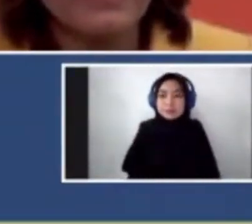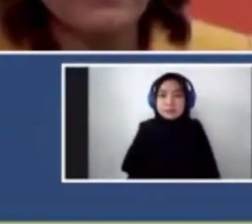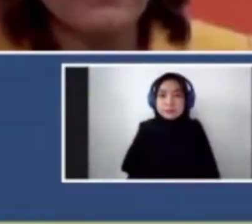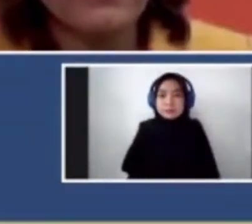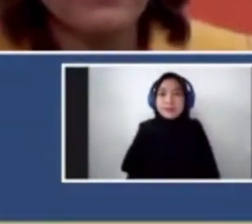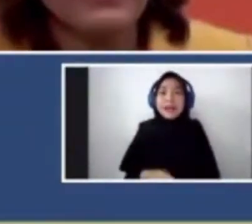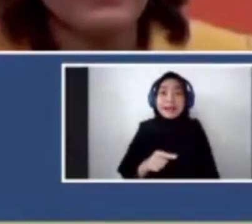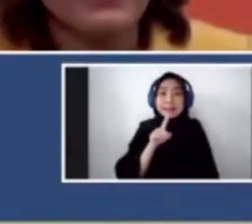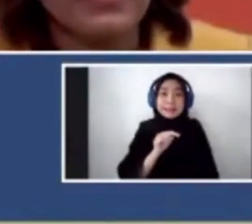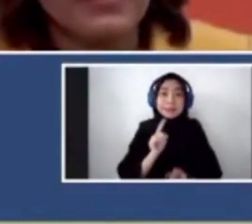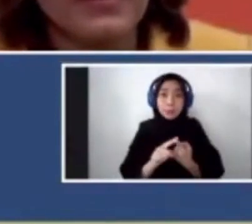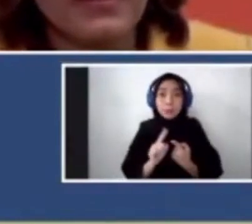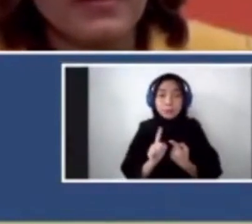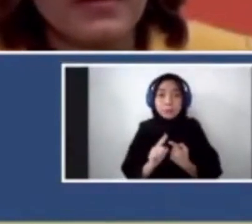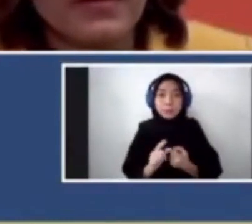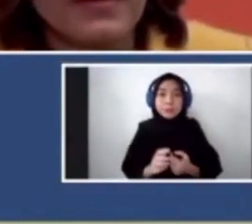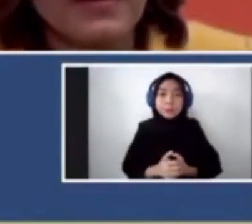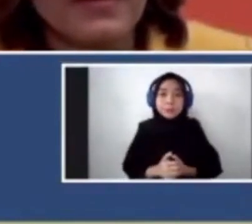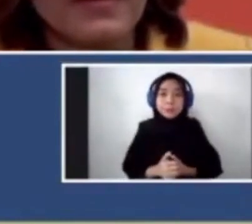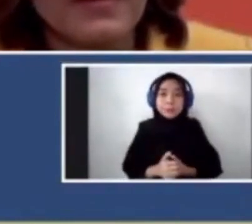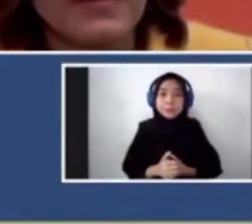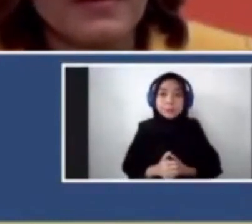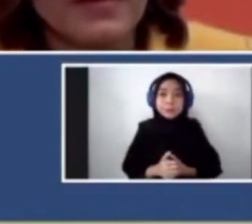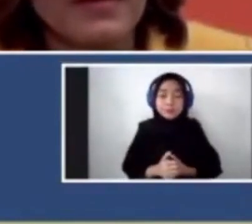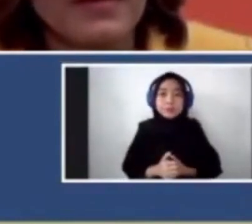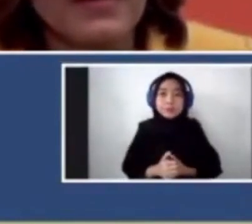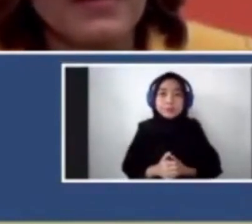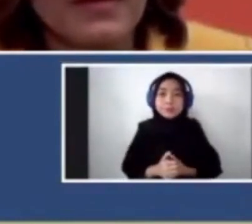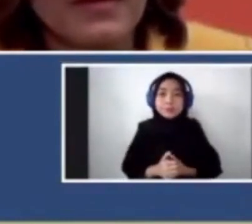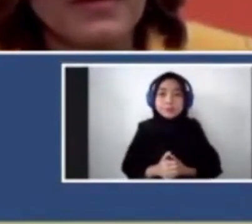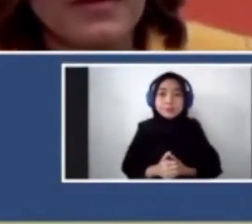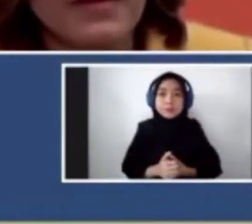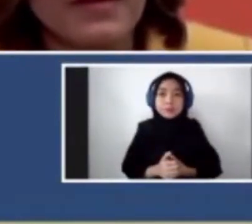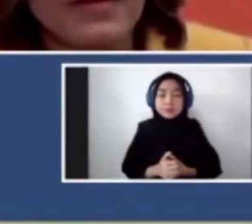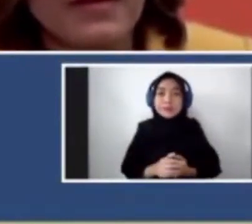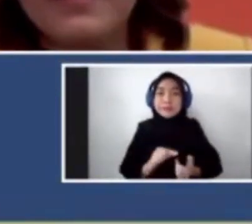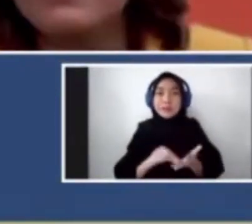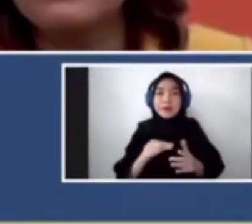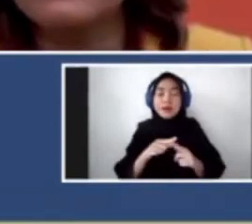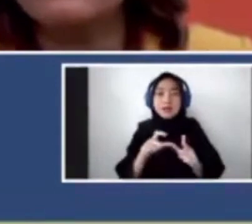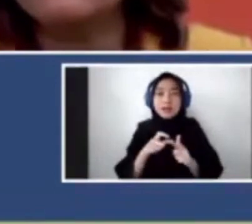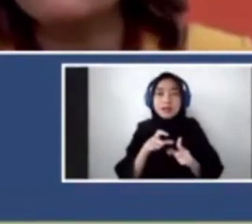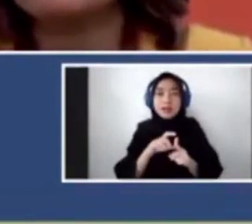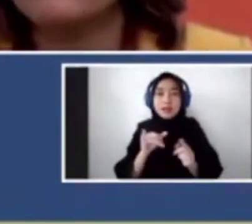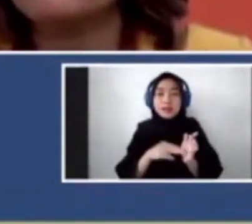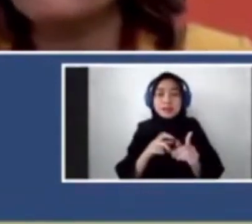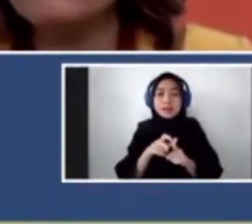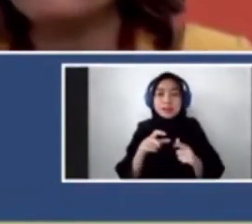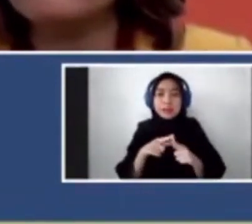more question to answer from Adinda. She said that